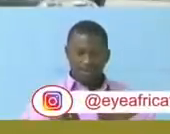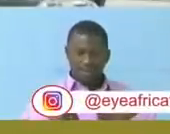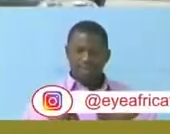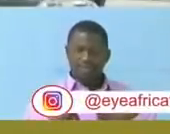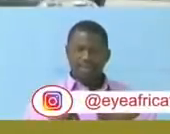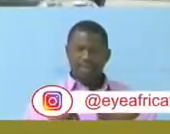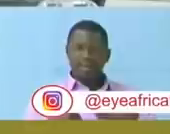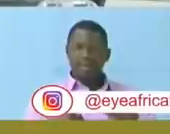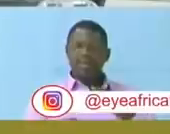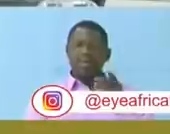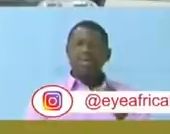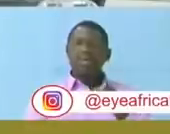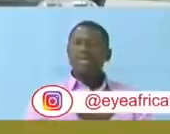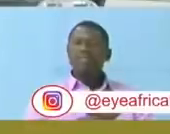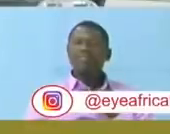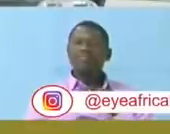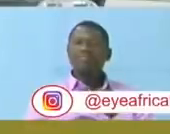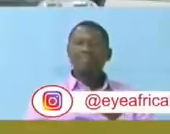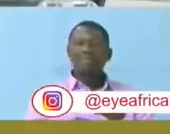At a particular level,